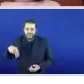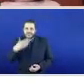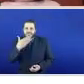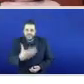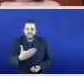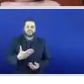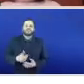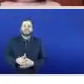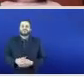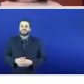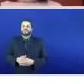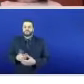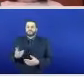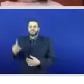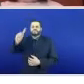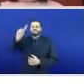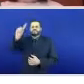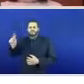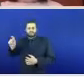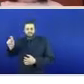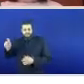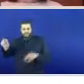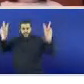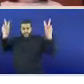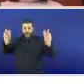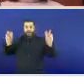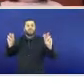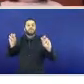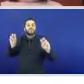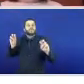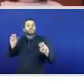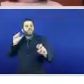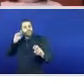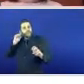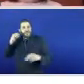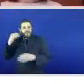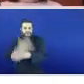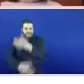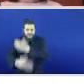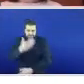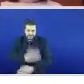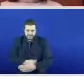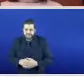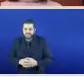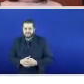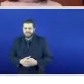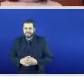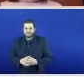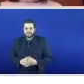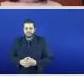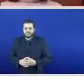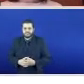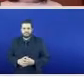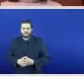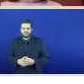broader approach that we all need to have on those most left behind.